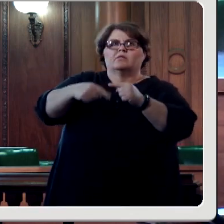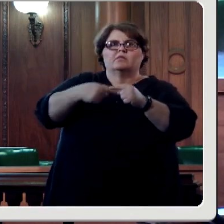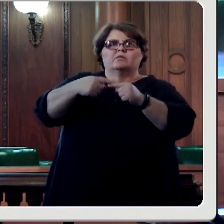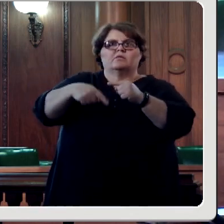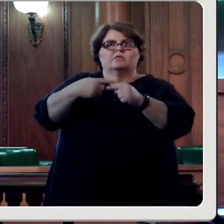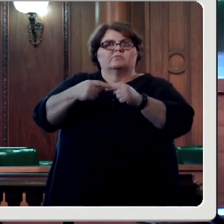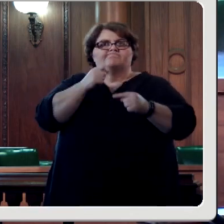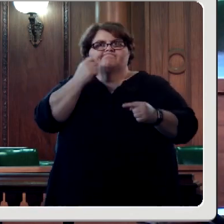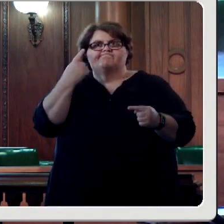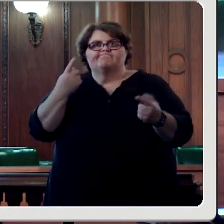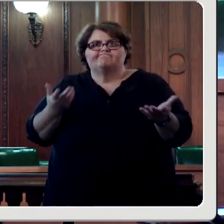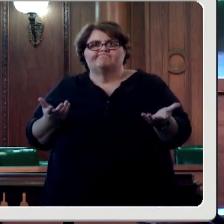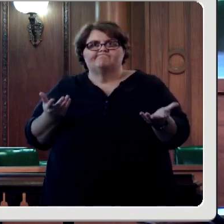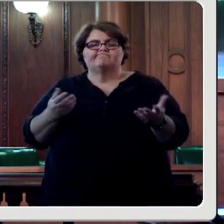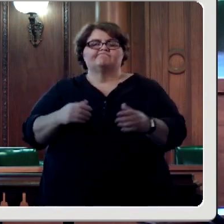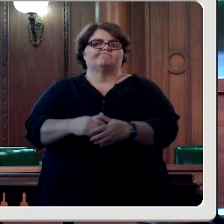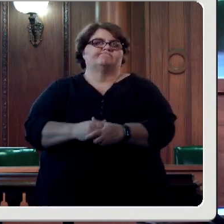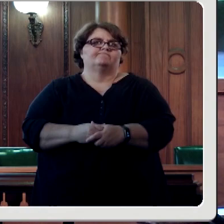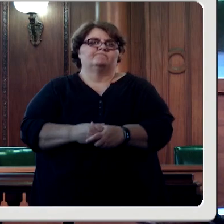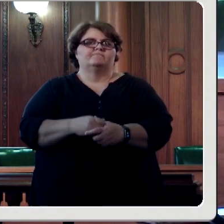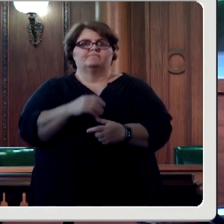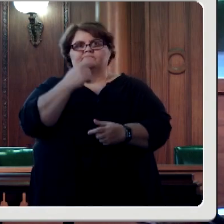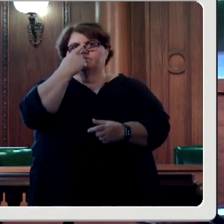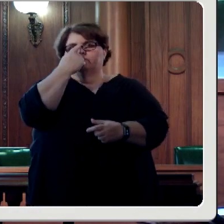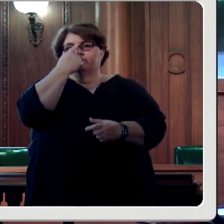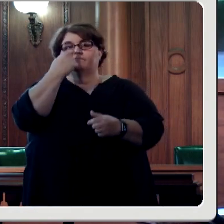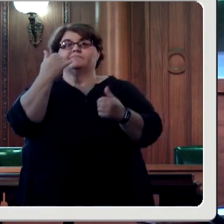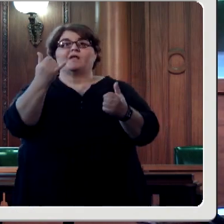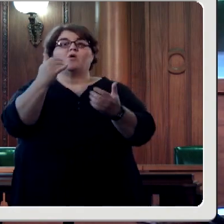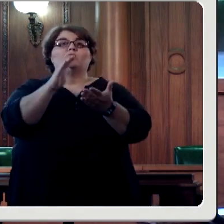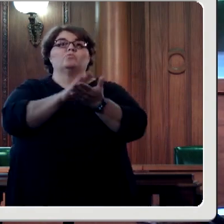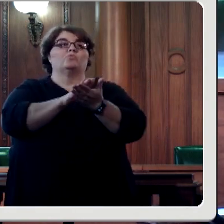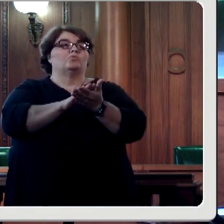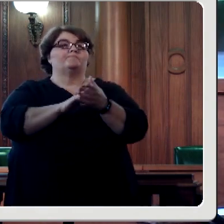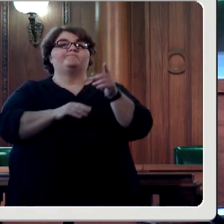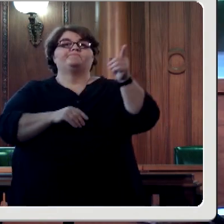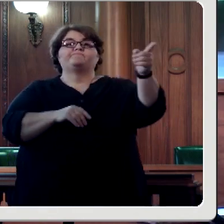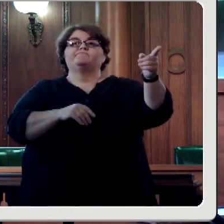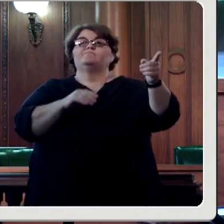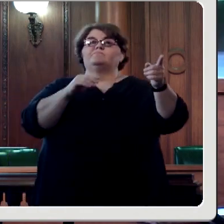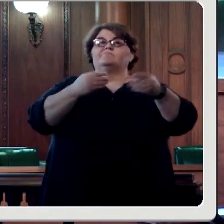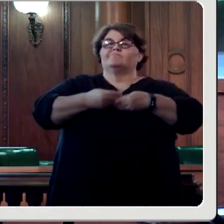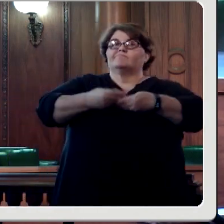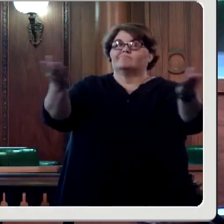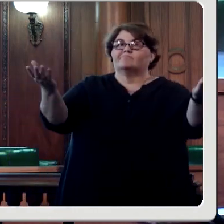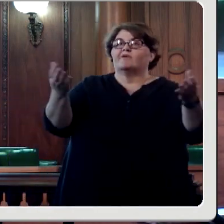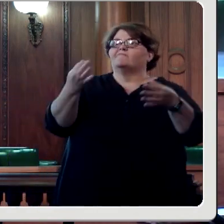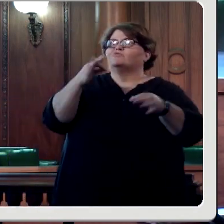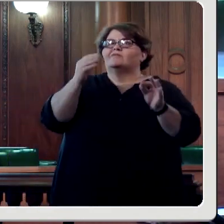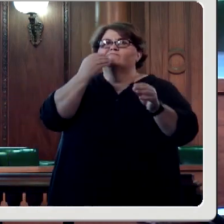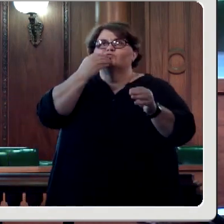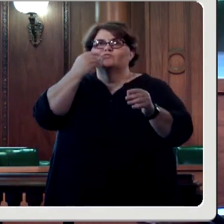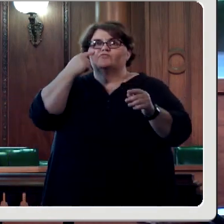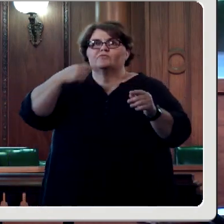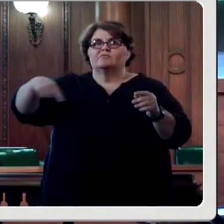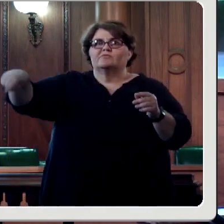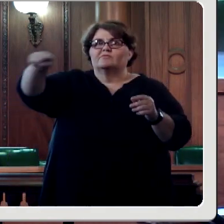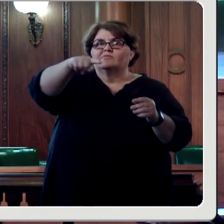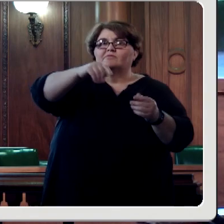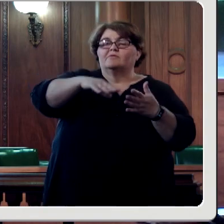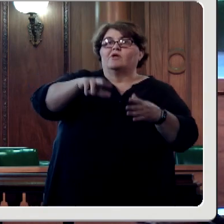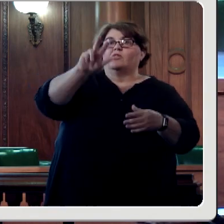3.5 million meals served. And again, that is breakfast, lunch, dinner, and